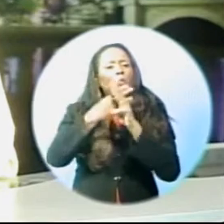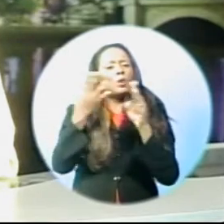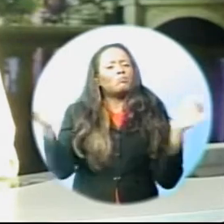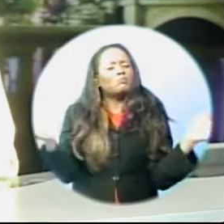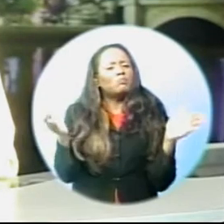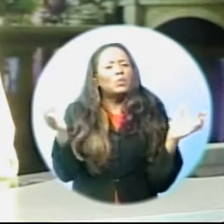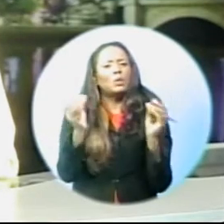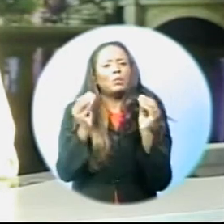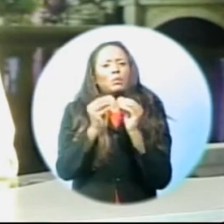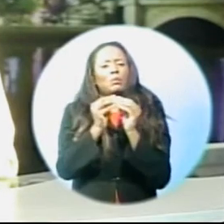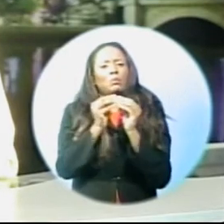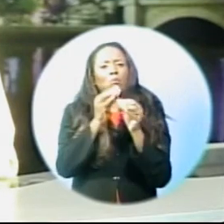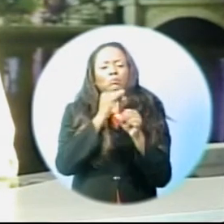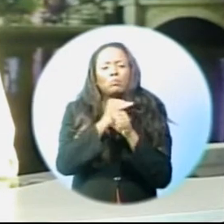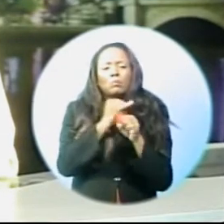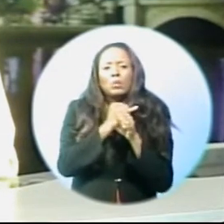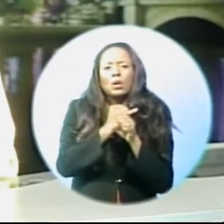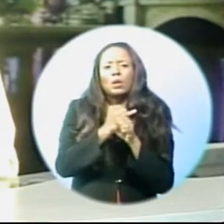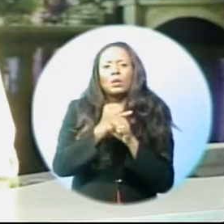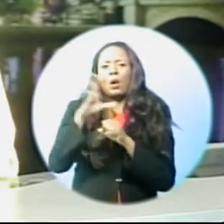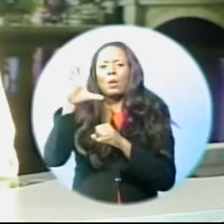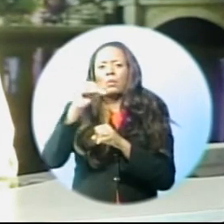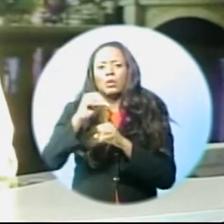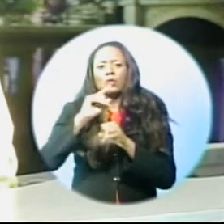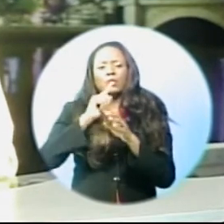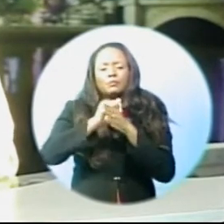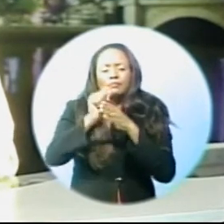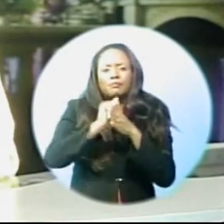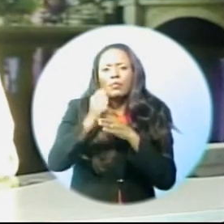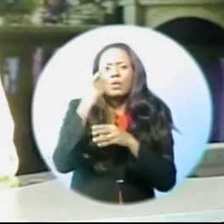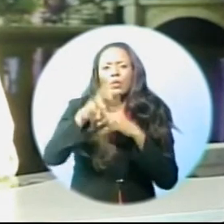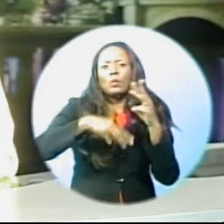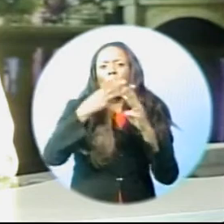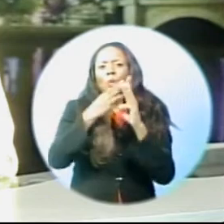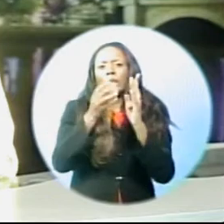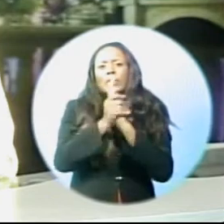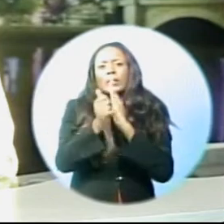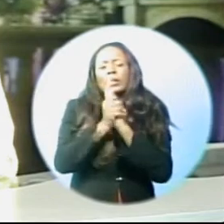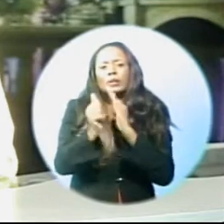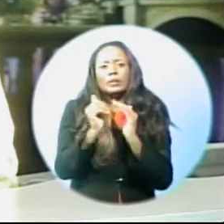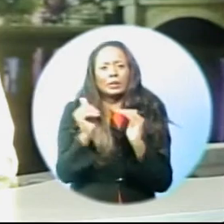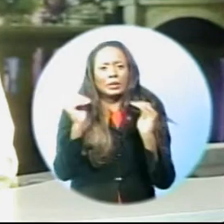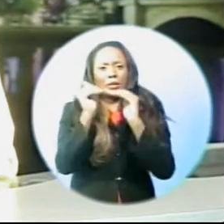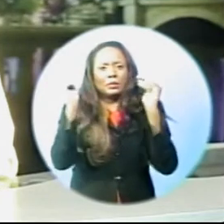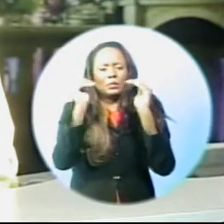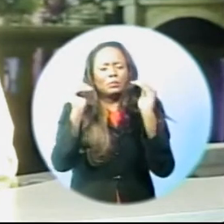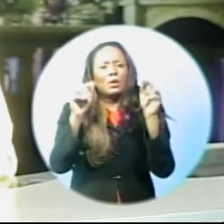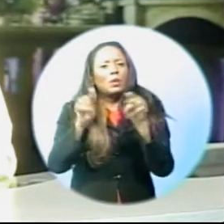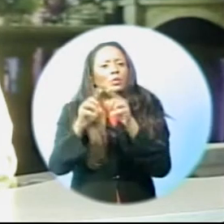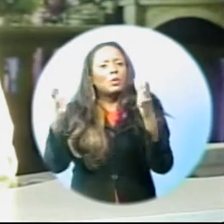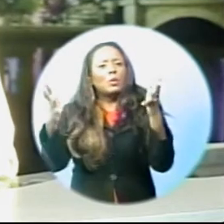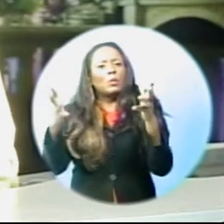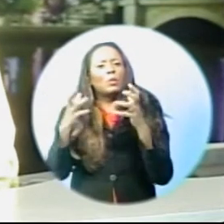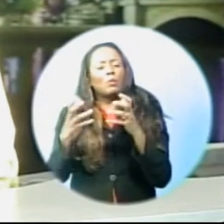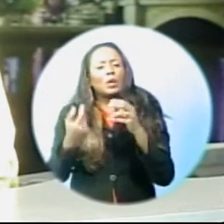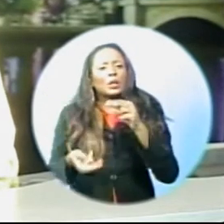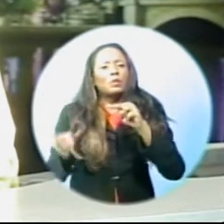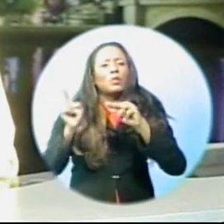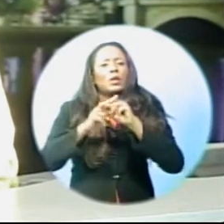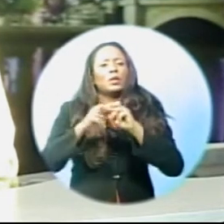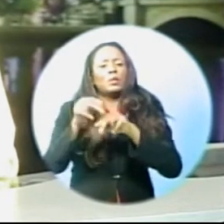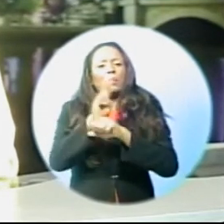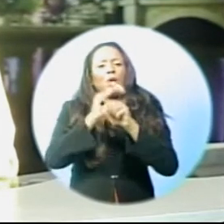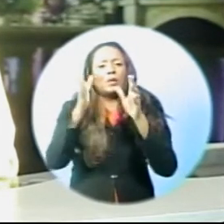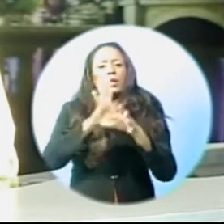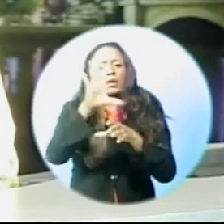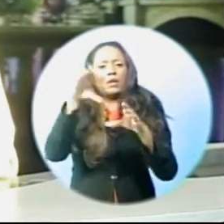more institutions to train at world skills standards. He also says the Council wants to increase the number of Barbadian competitors and